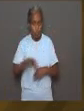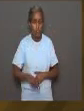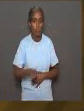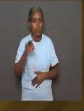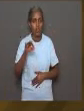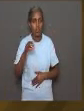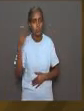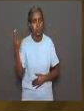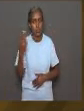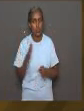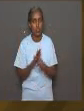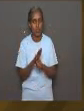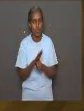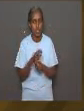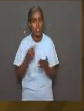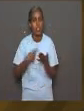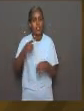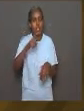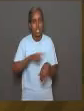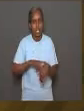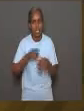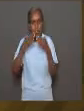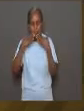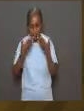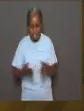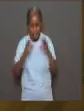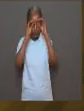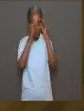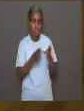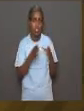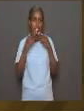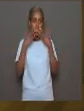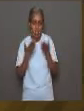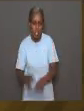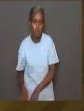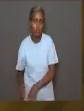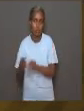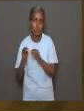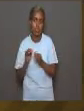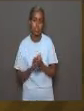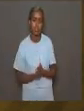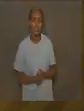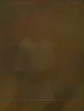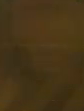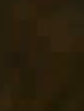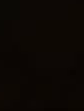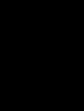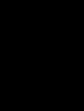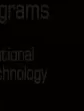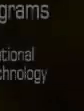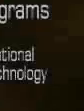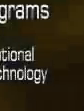found this useful. Until next time, thank you, teacher. Thank you, students.